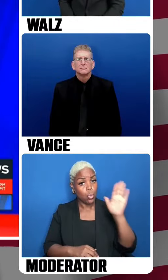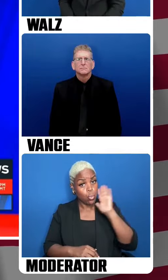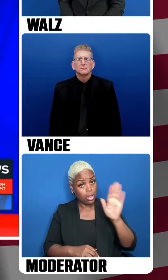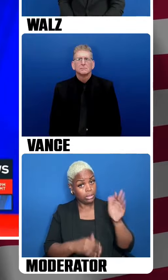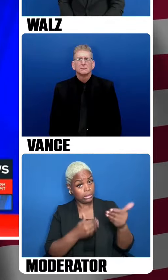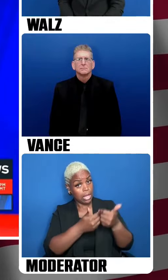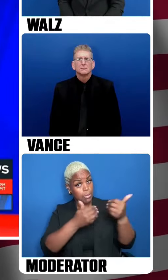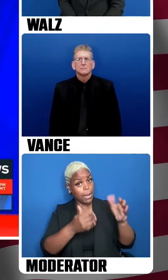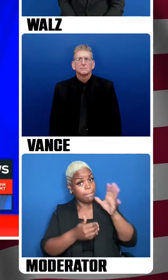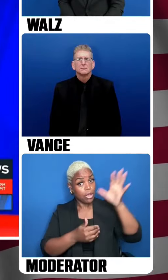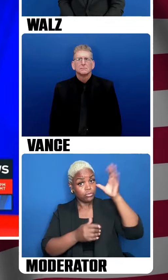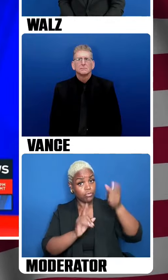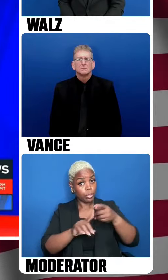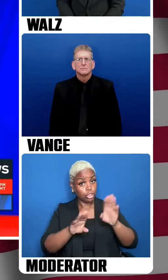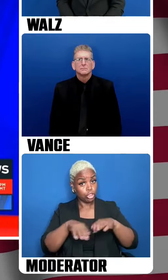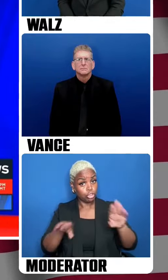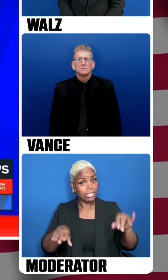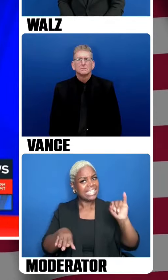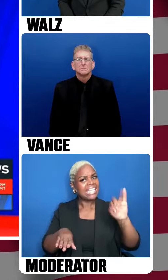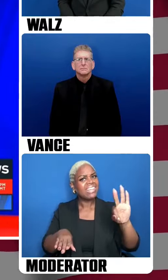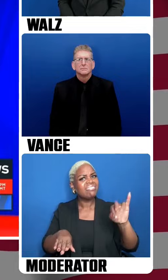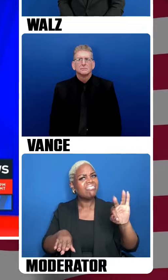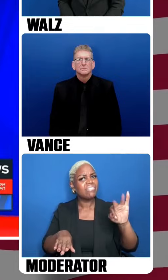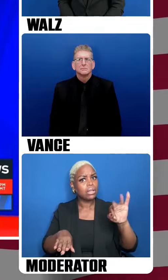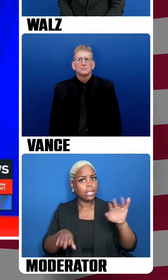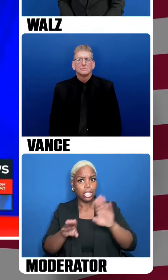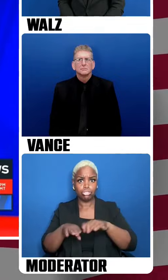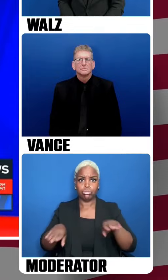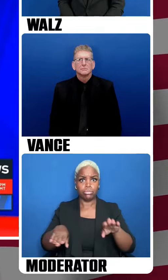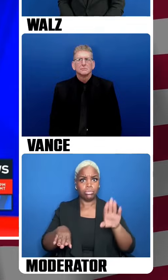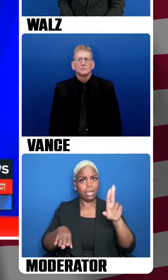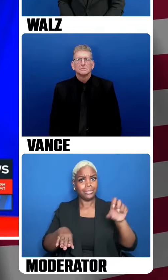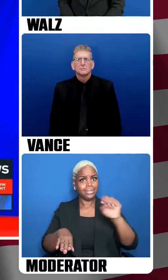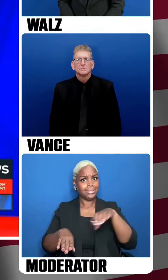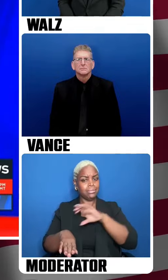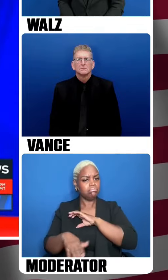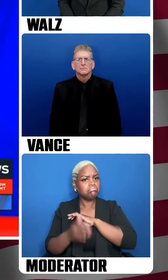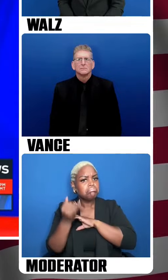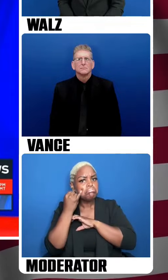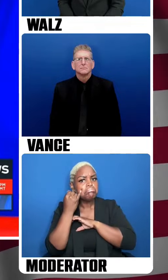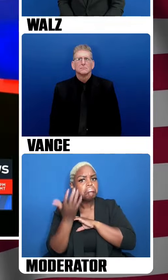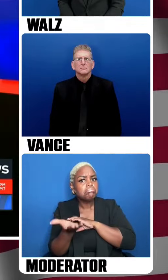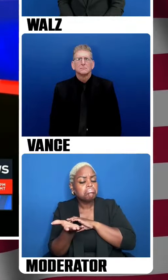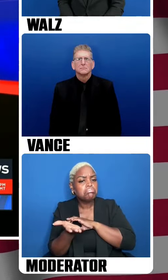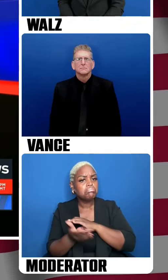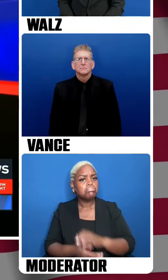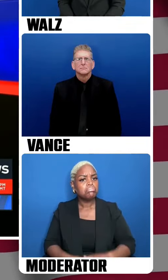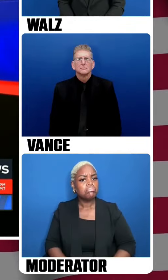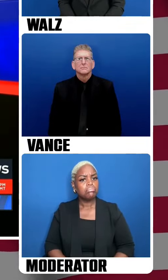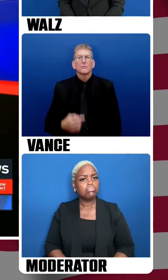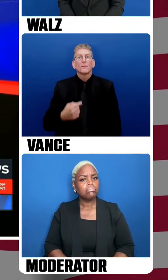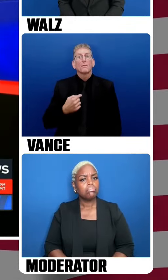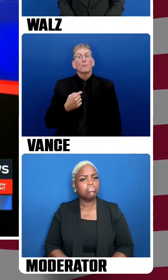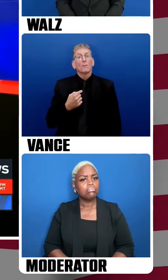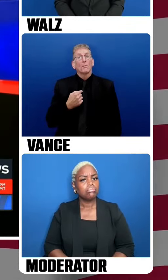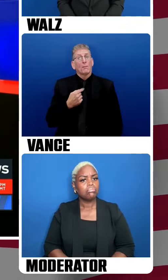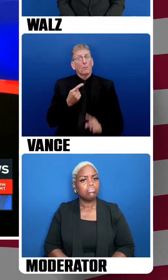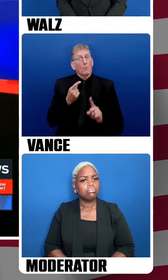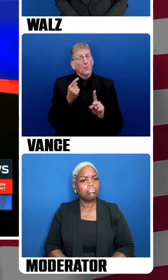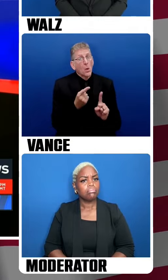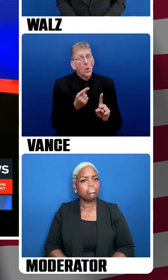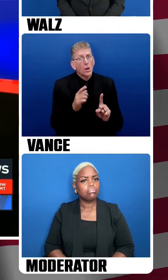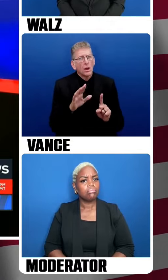U.S. citizens? You have 1 minute. Margaret, my point is that we already have massive child separations thanks to Kamala Harris's open border. And I didn't accuse Kamala